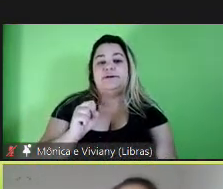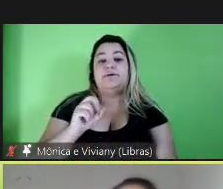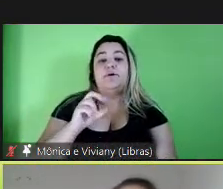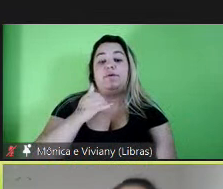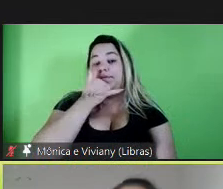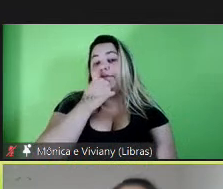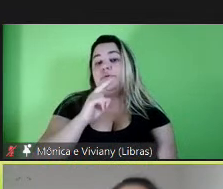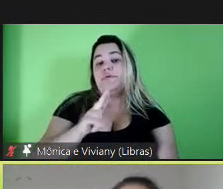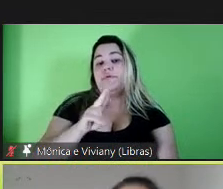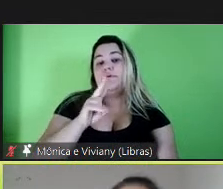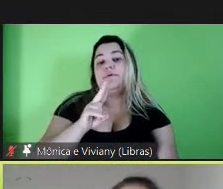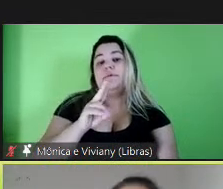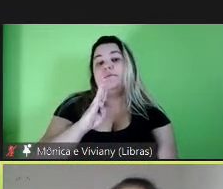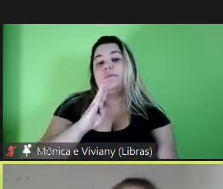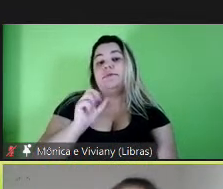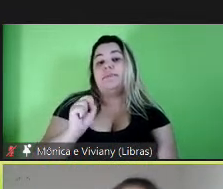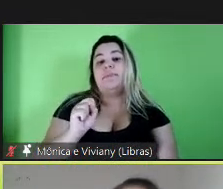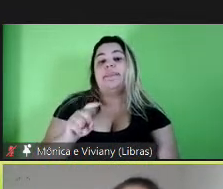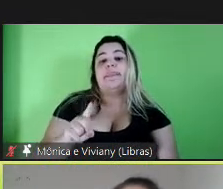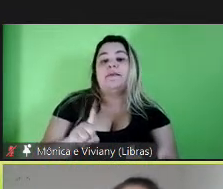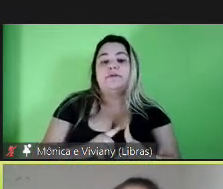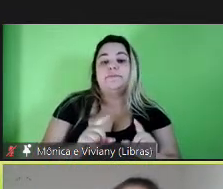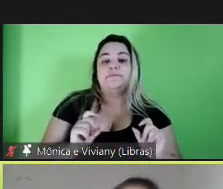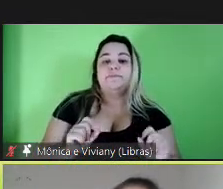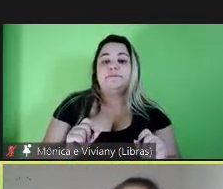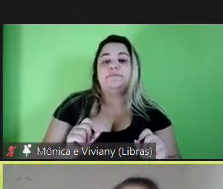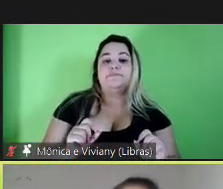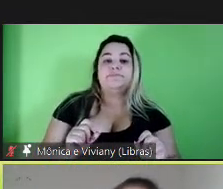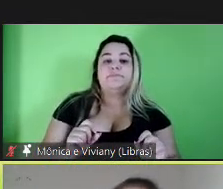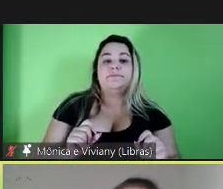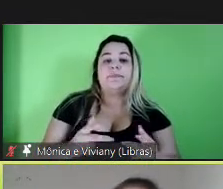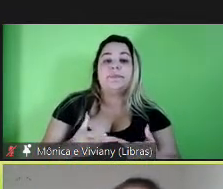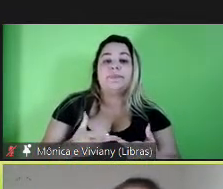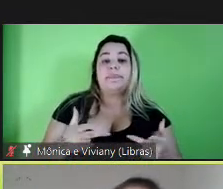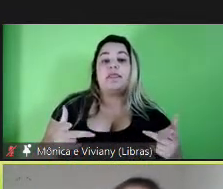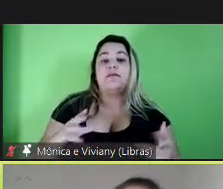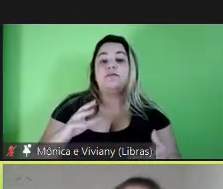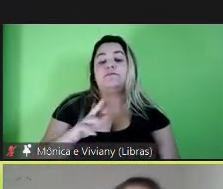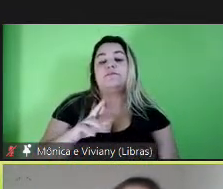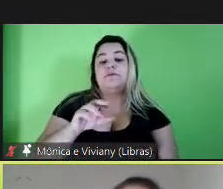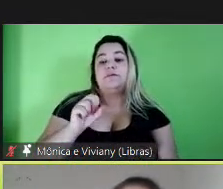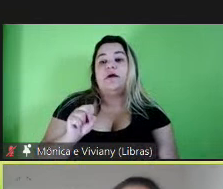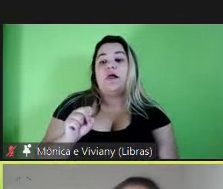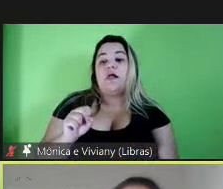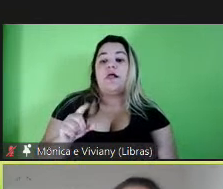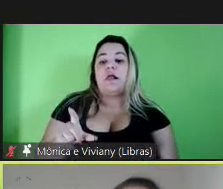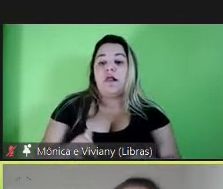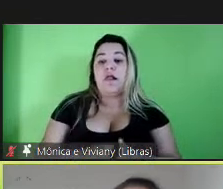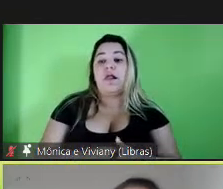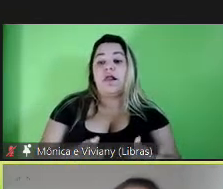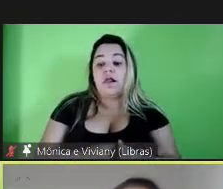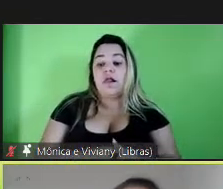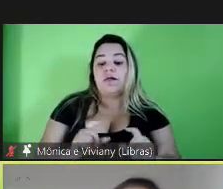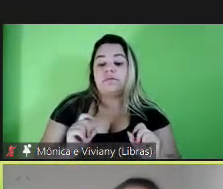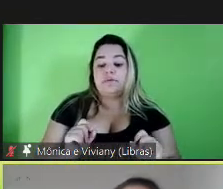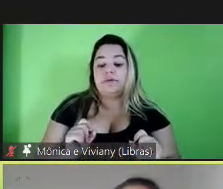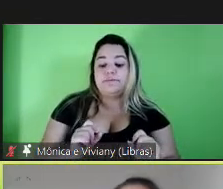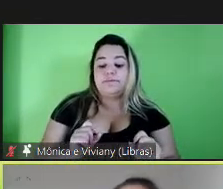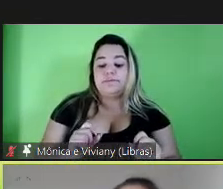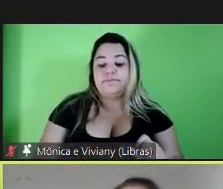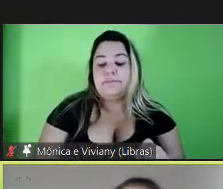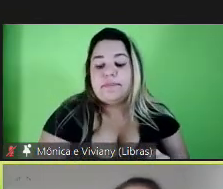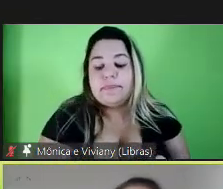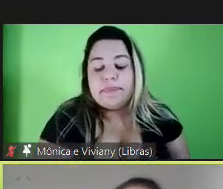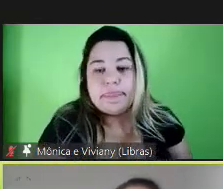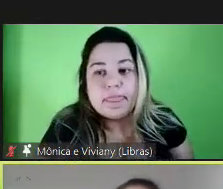they are referenced to meet the population of this area, which is the case of CRAs, which are the centers